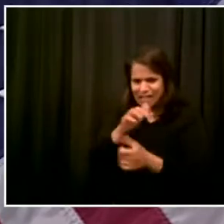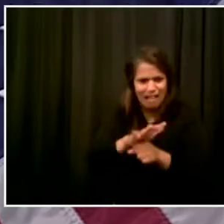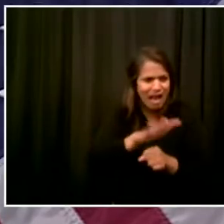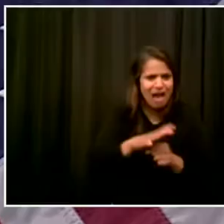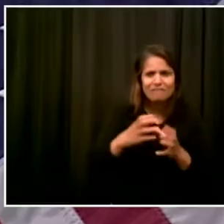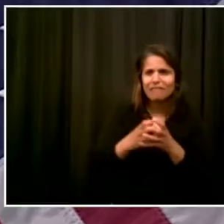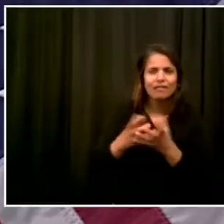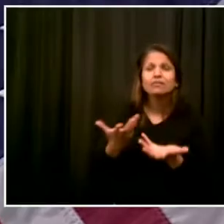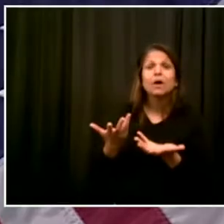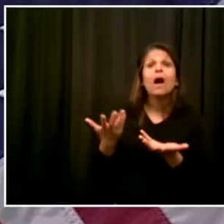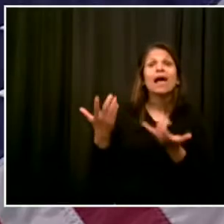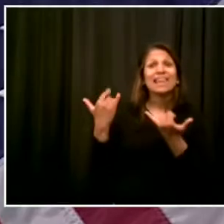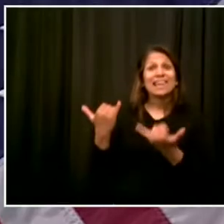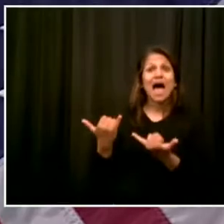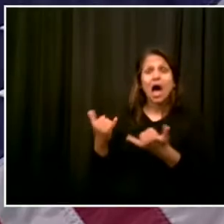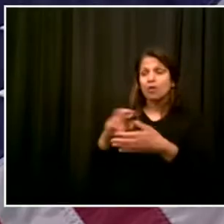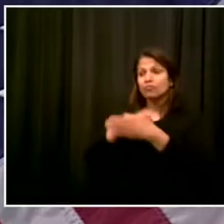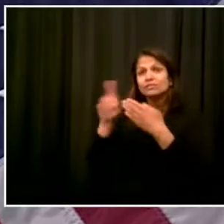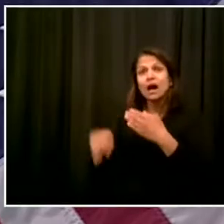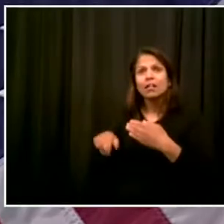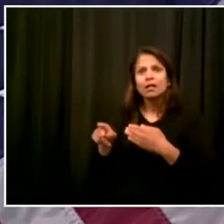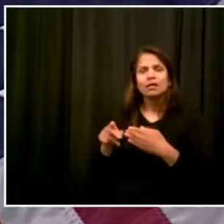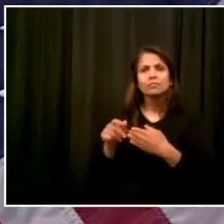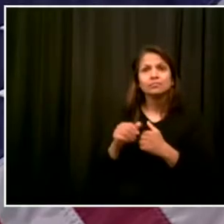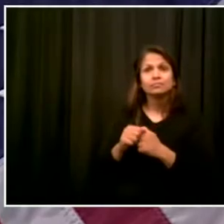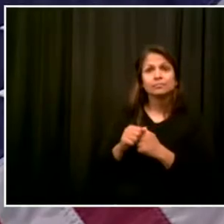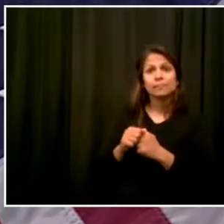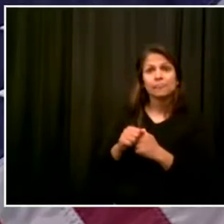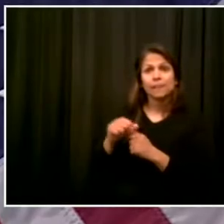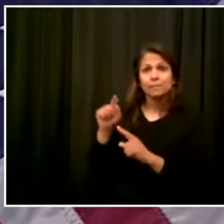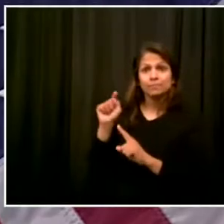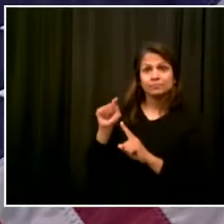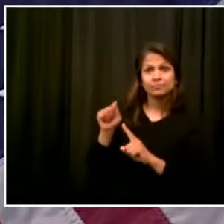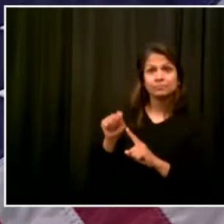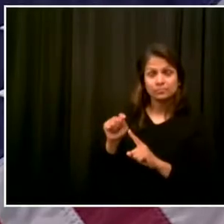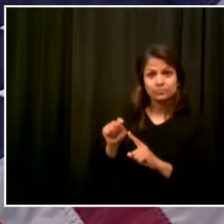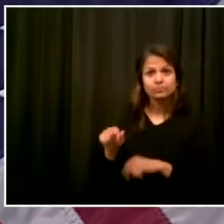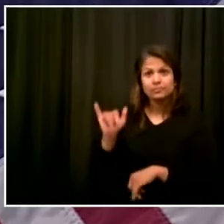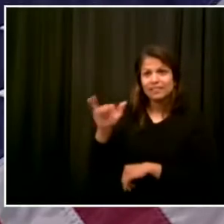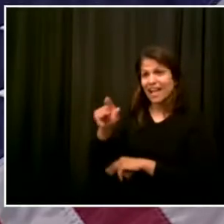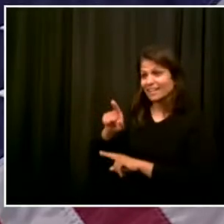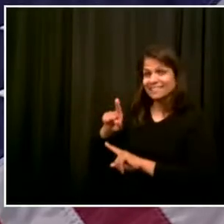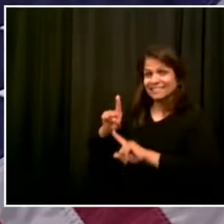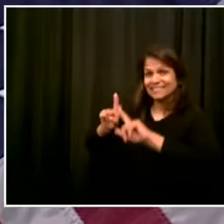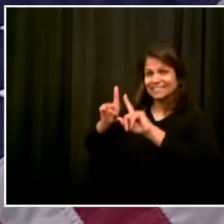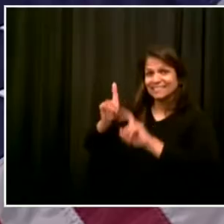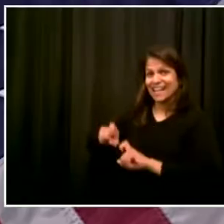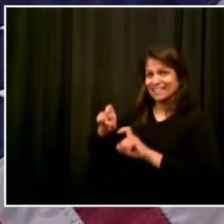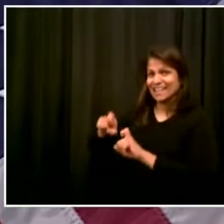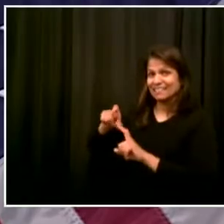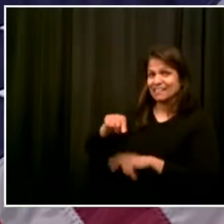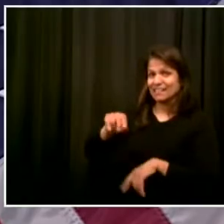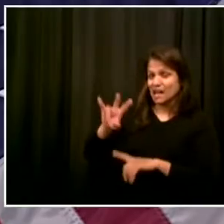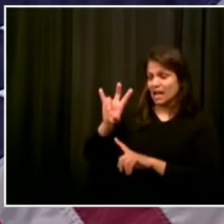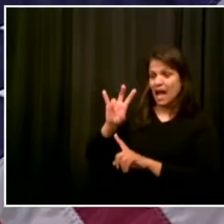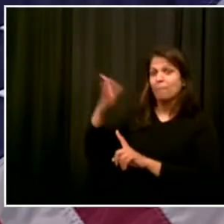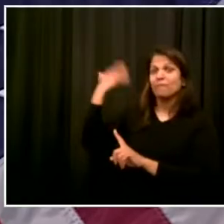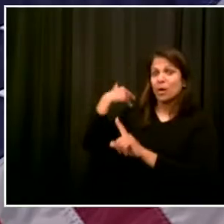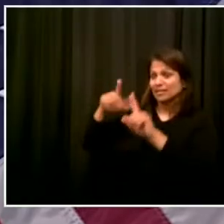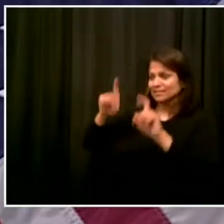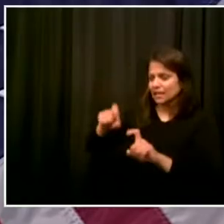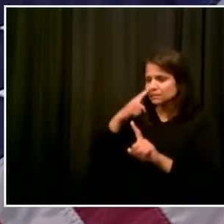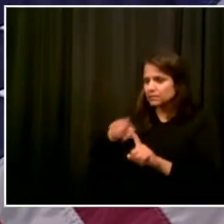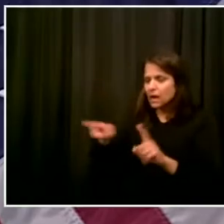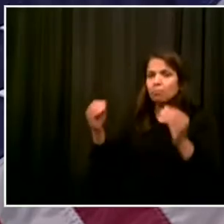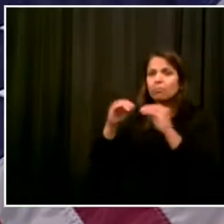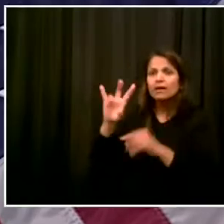Now we're testing to the tune of 30,000 New Yorkers or more a day. And what have we seen for days and days? 2% positive. That is